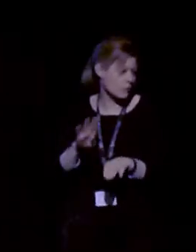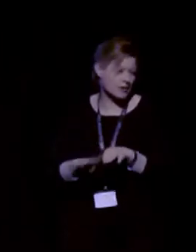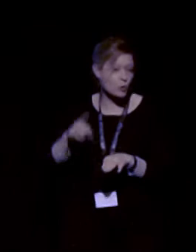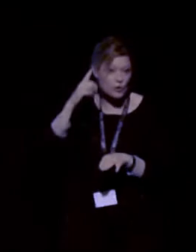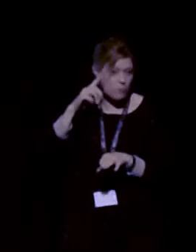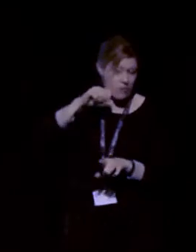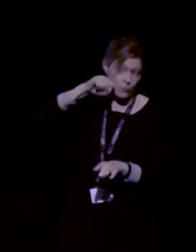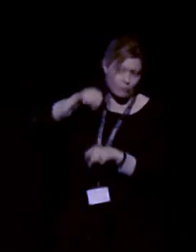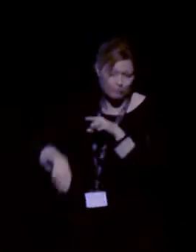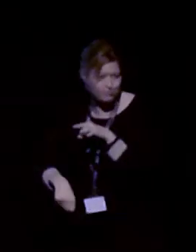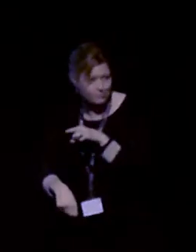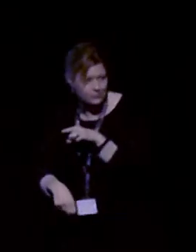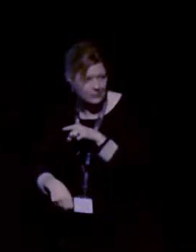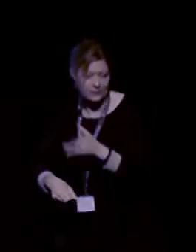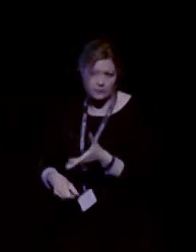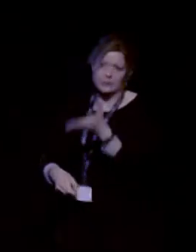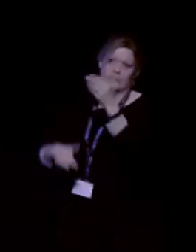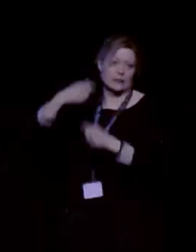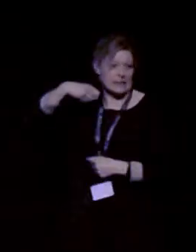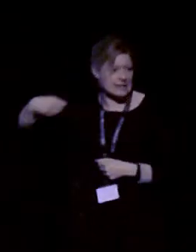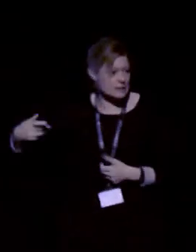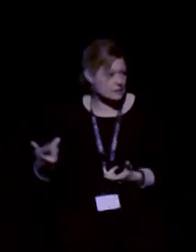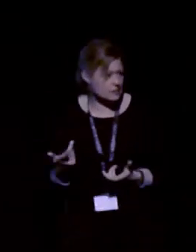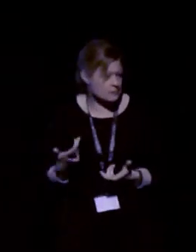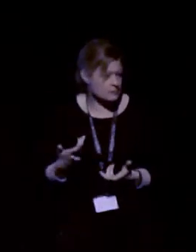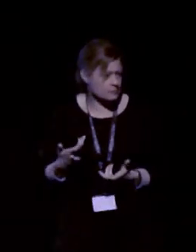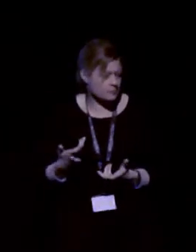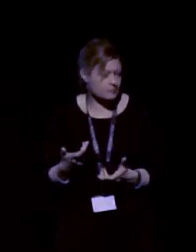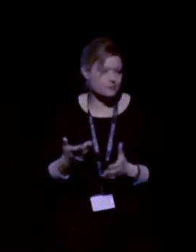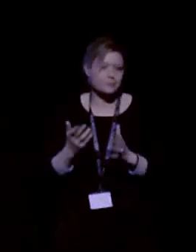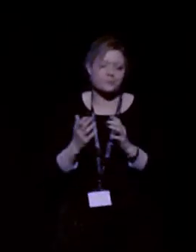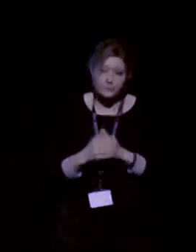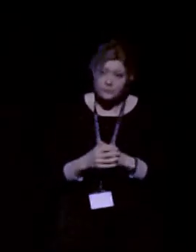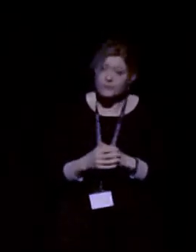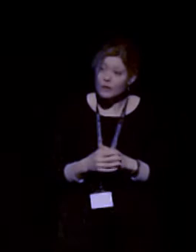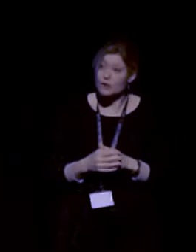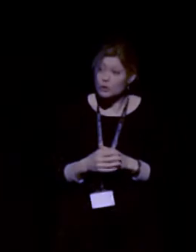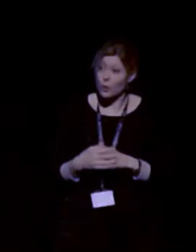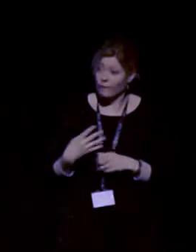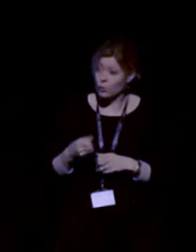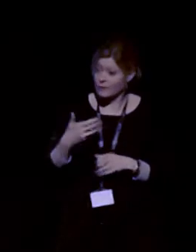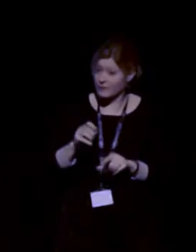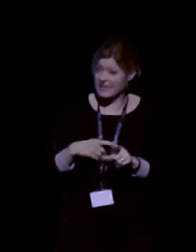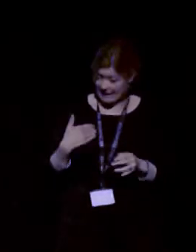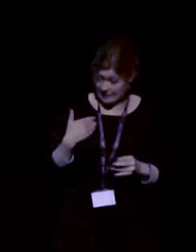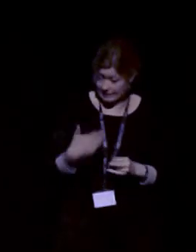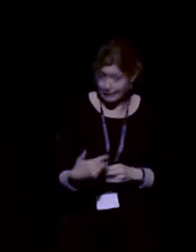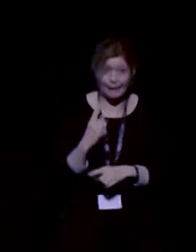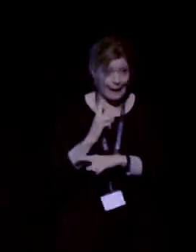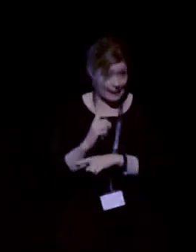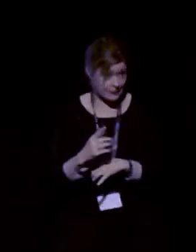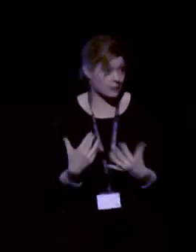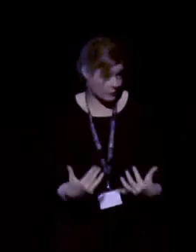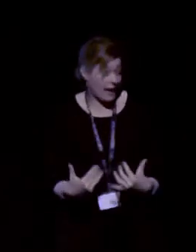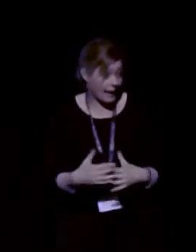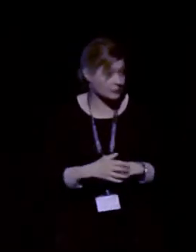to do. So nowadays people talk about these things in a different way. They talk about the